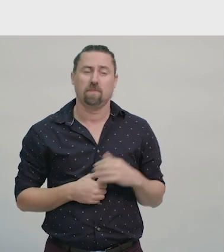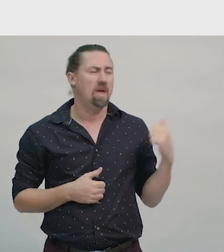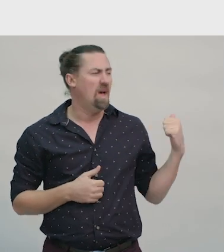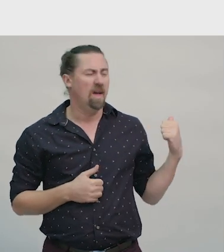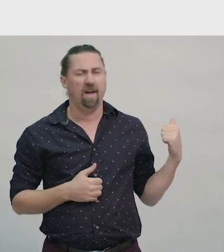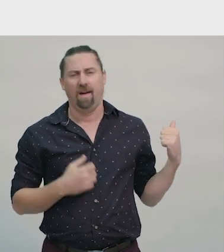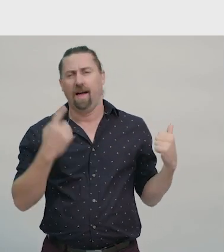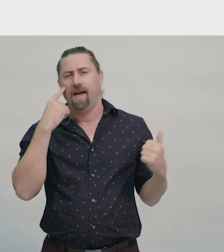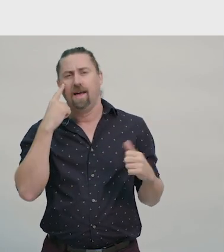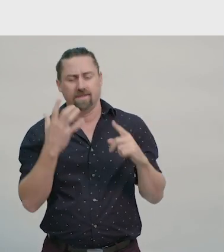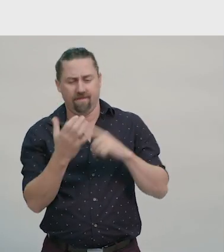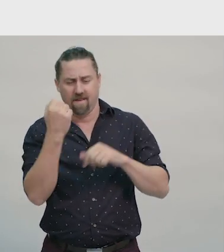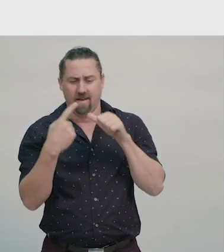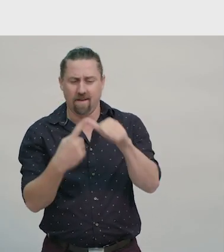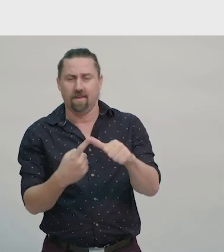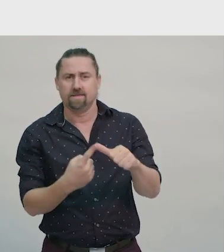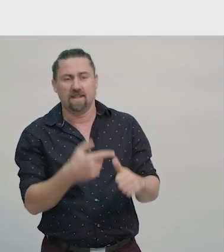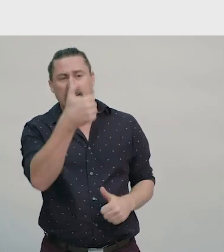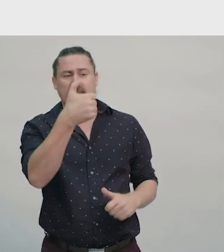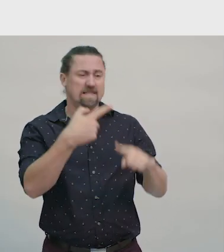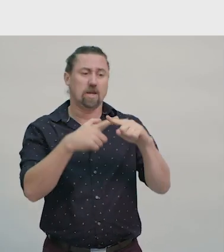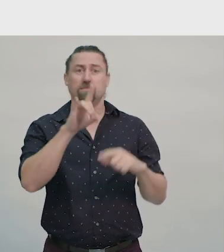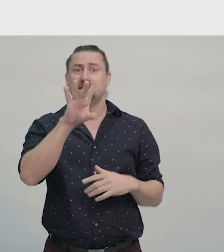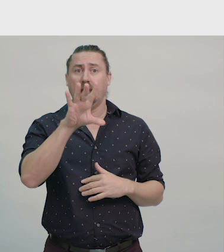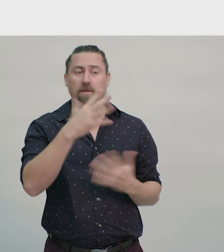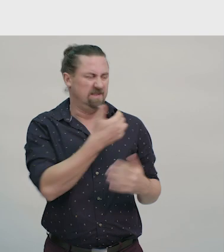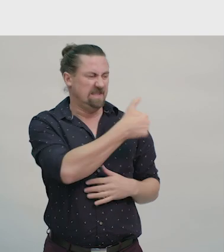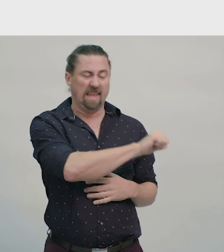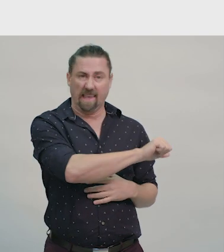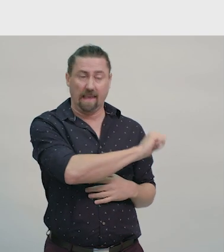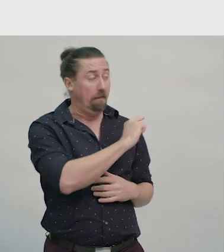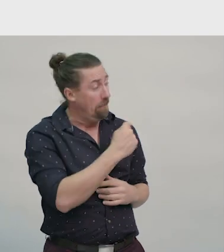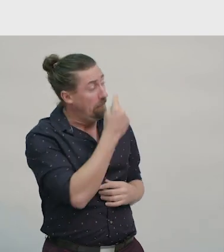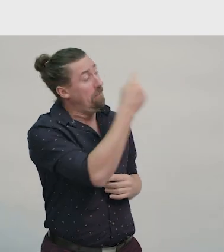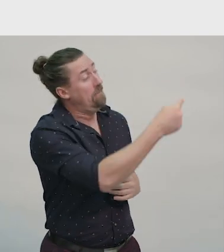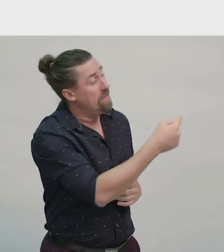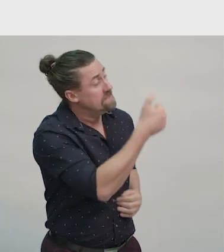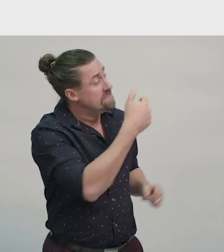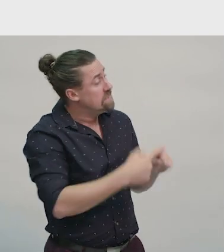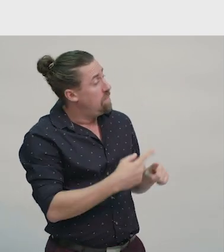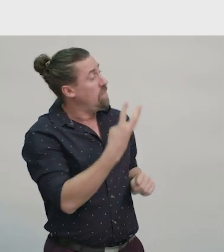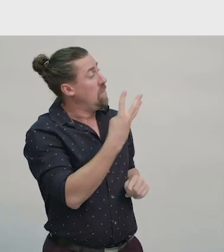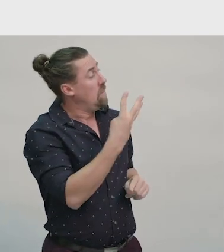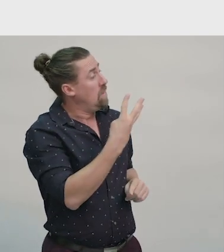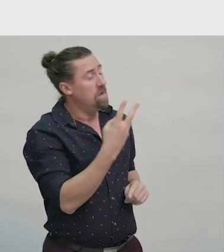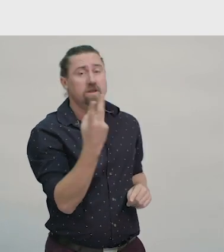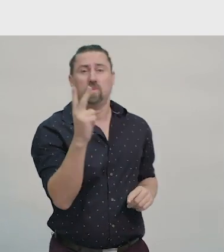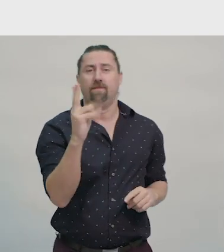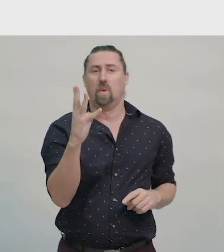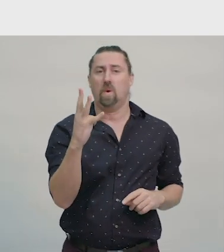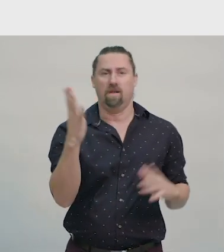We can easily do the multiplication of 6 multiplied by 10, 60, and 6 multiplied by